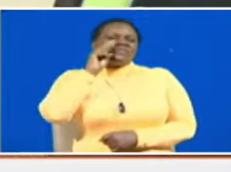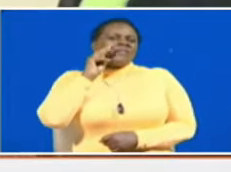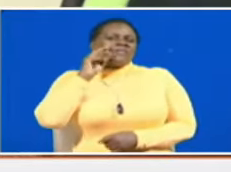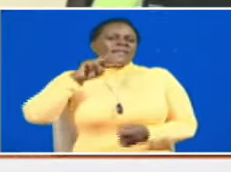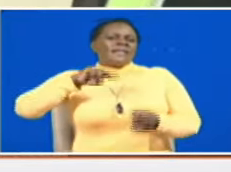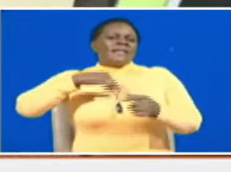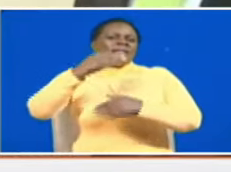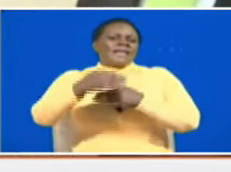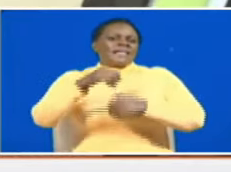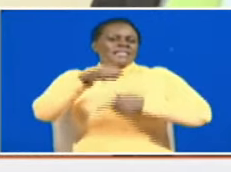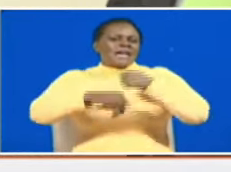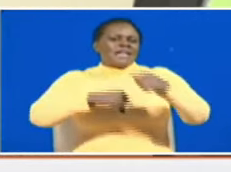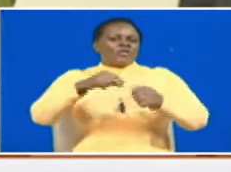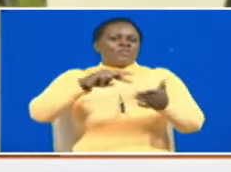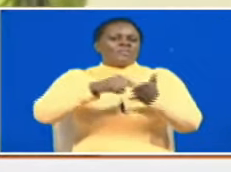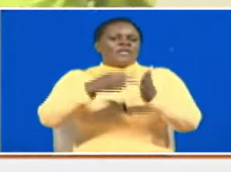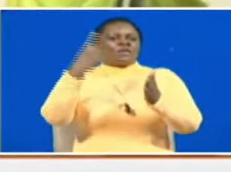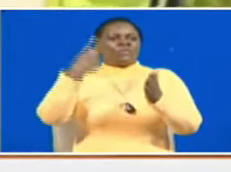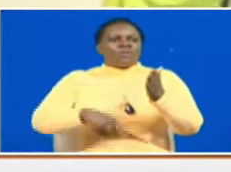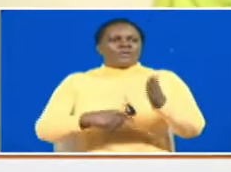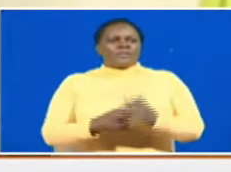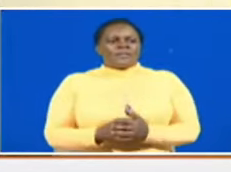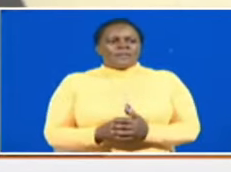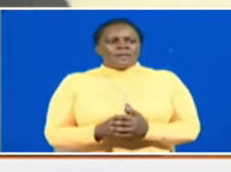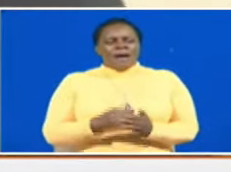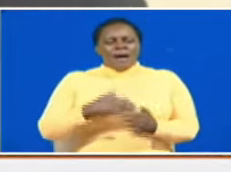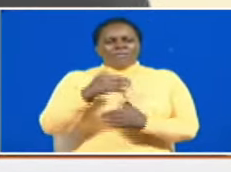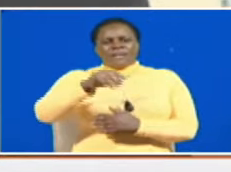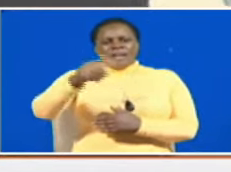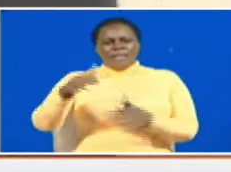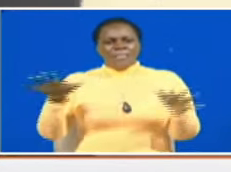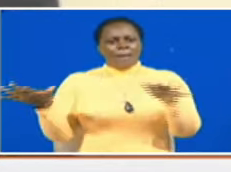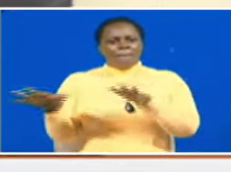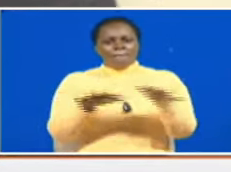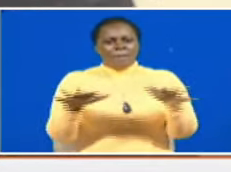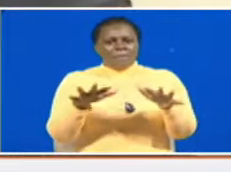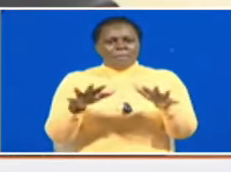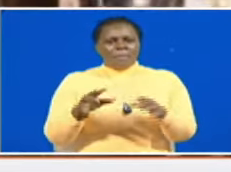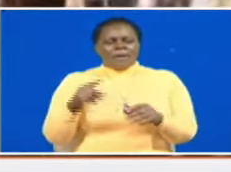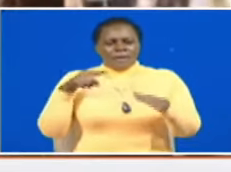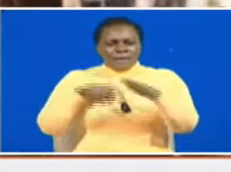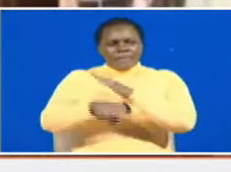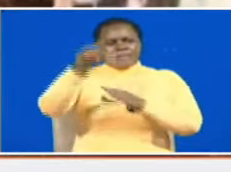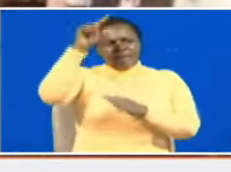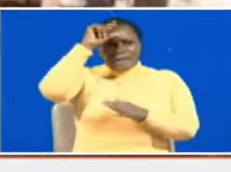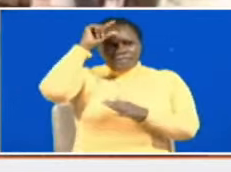next earthquake will be, 2 years after another one that saw him storm into government